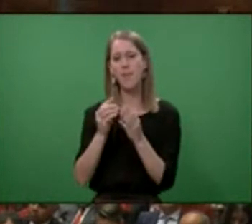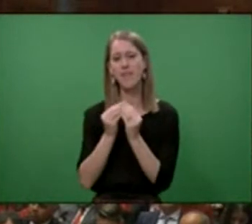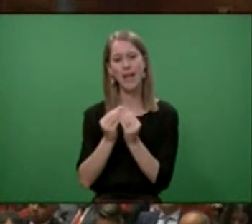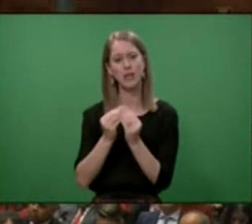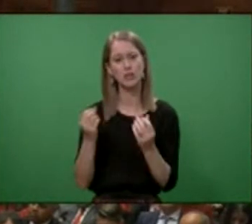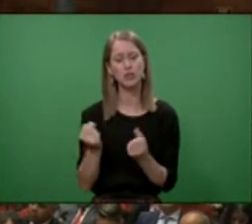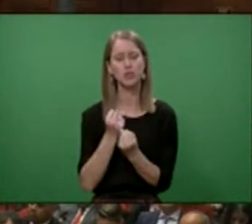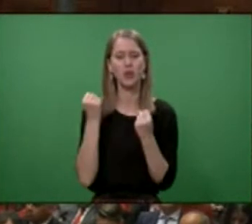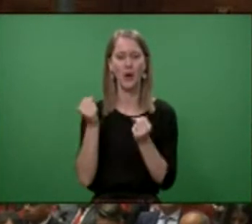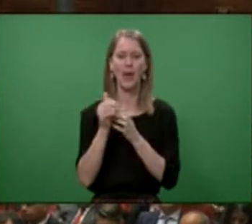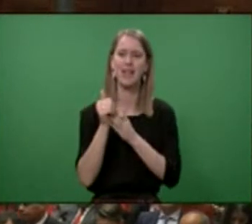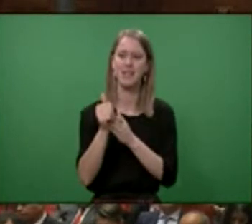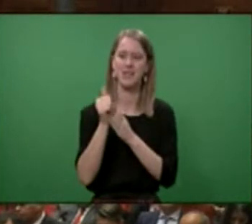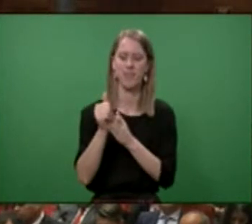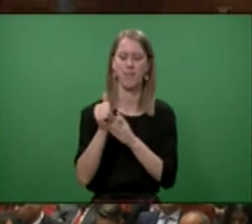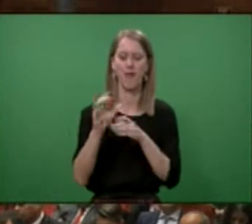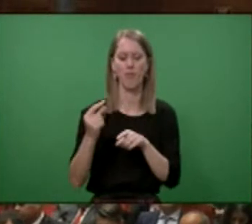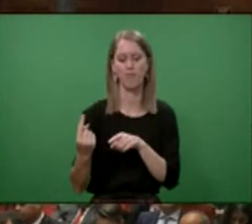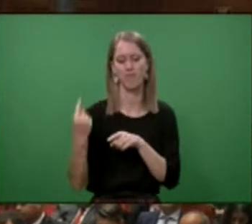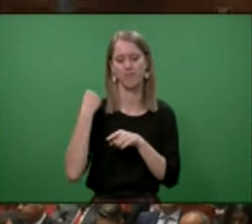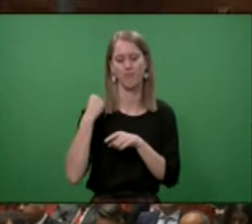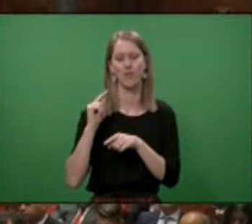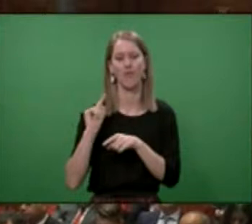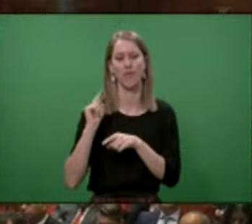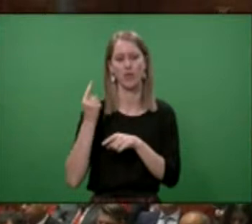leadership established in its first term.